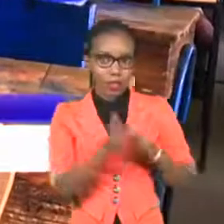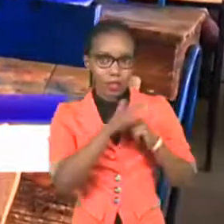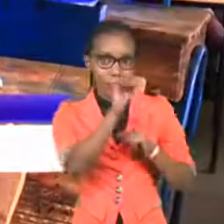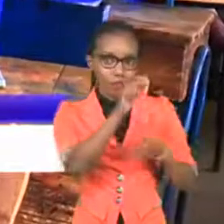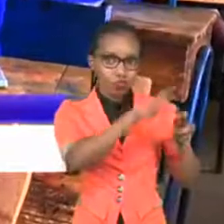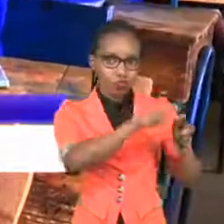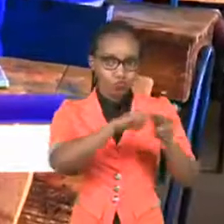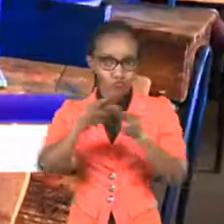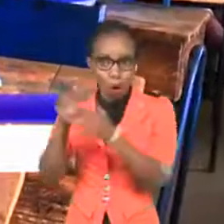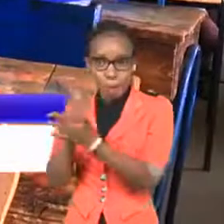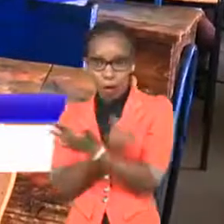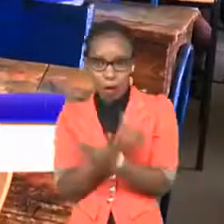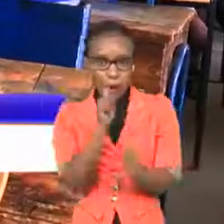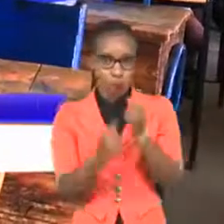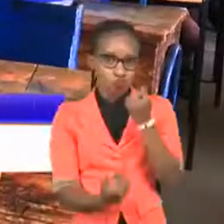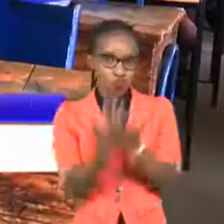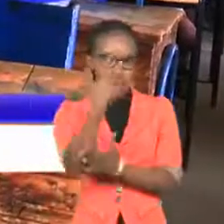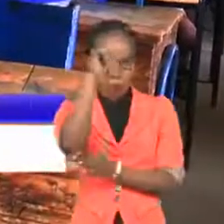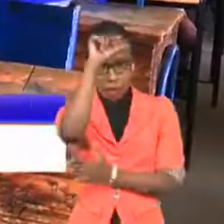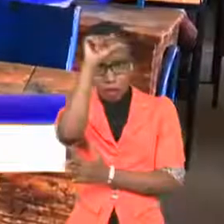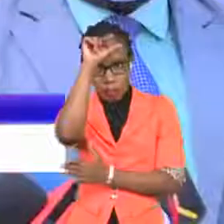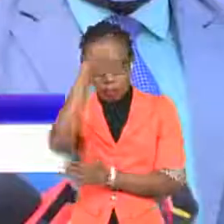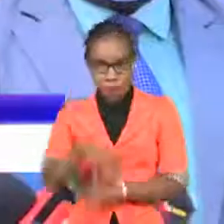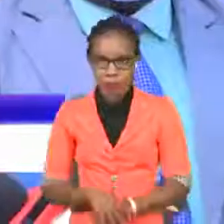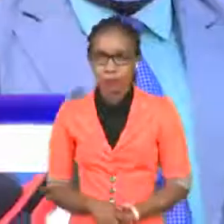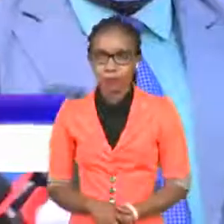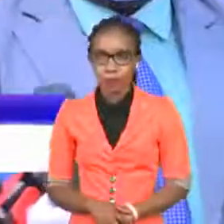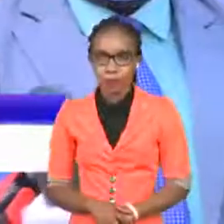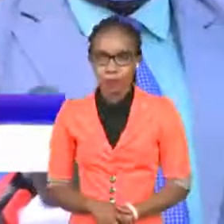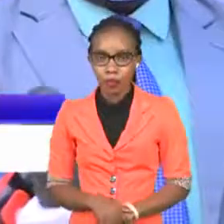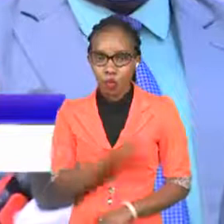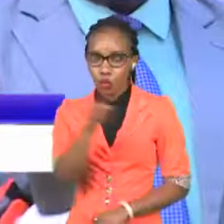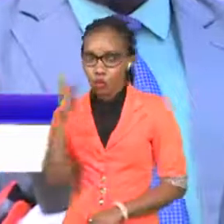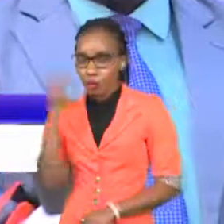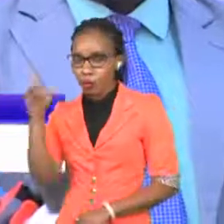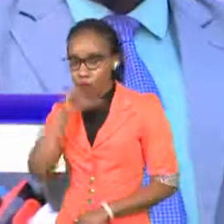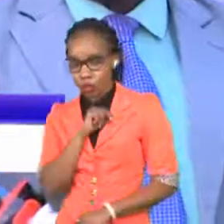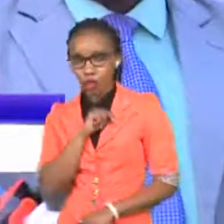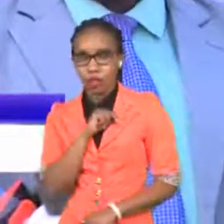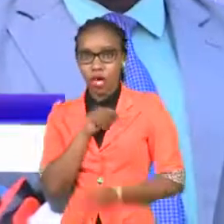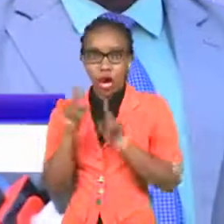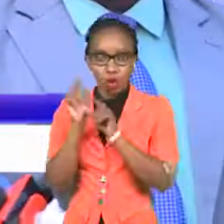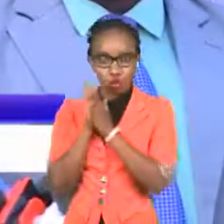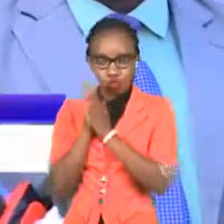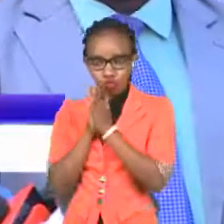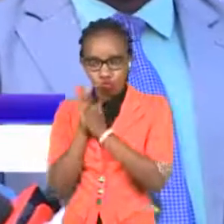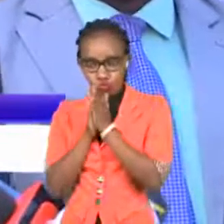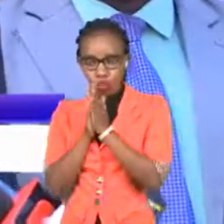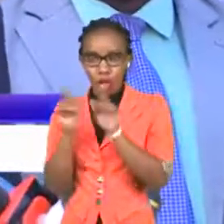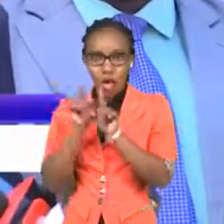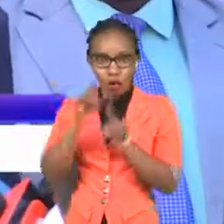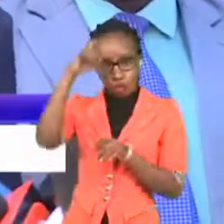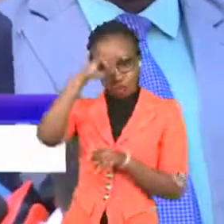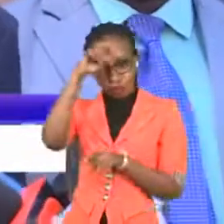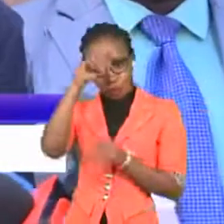desk program that was initiated by the government. And you can see the energy and the enthusiasm and the level of intelligence